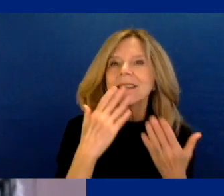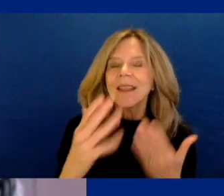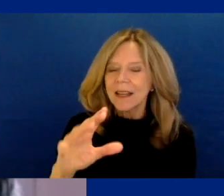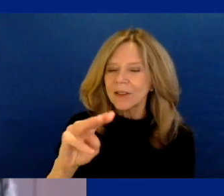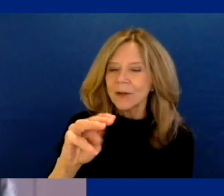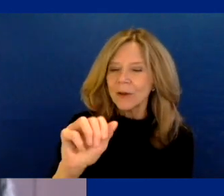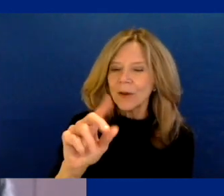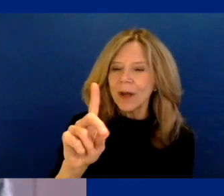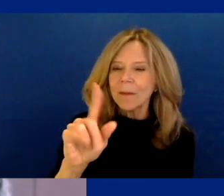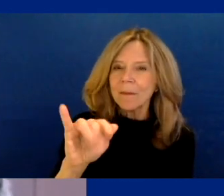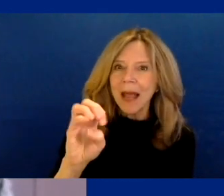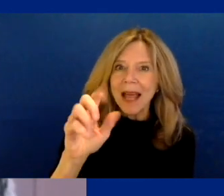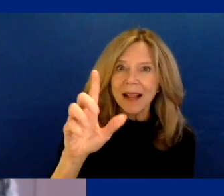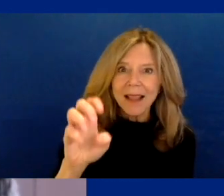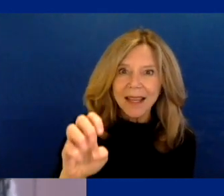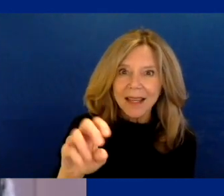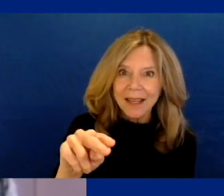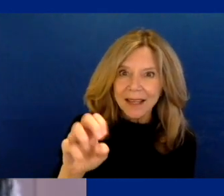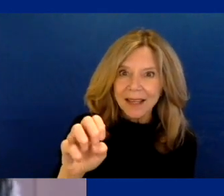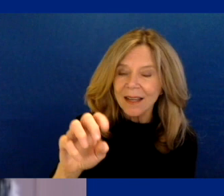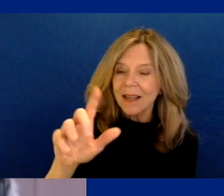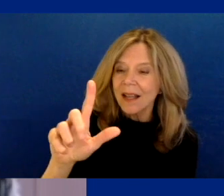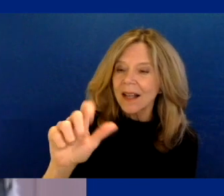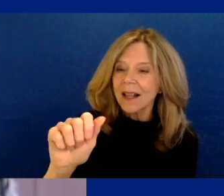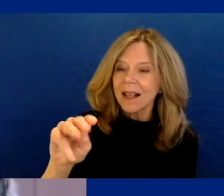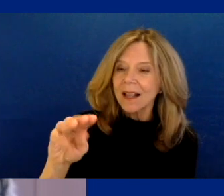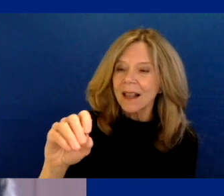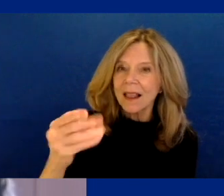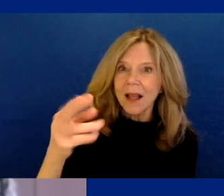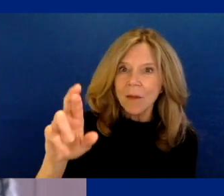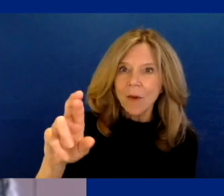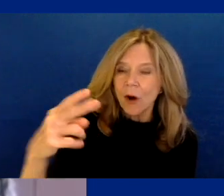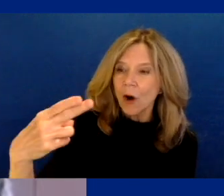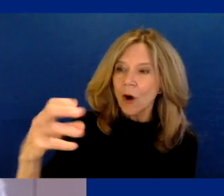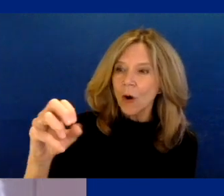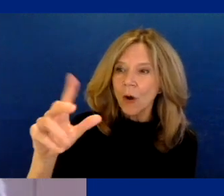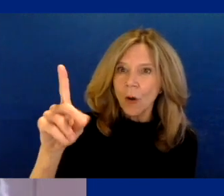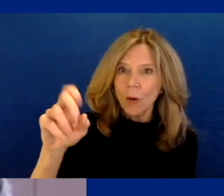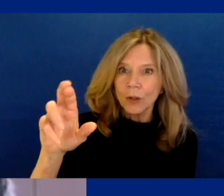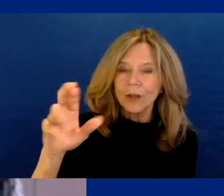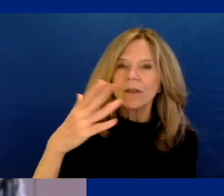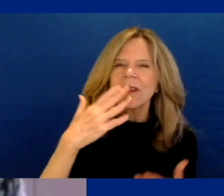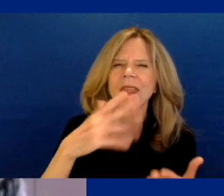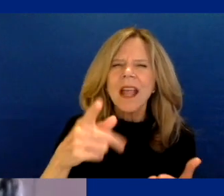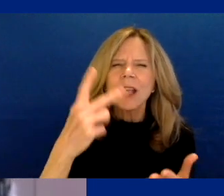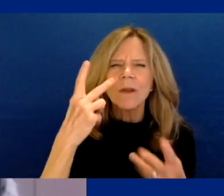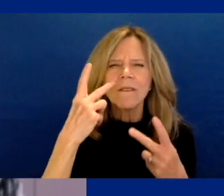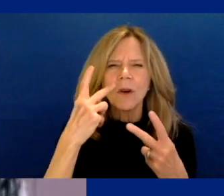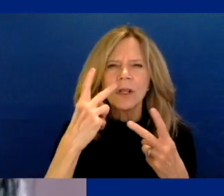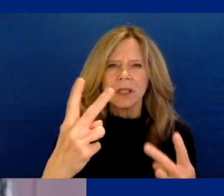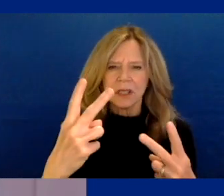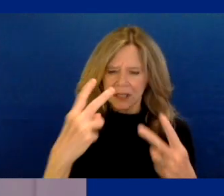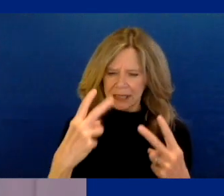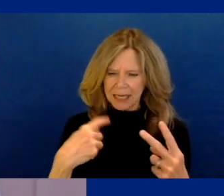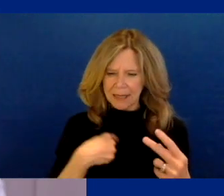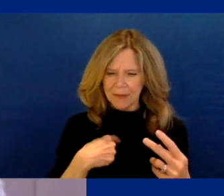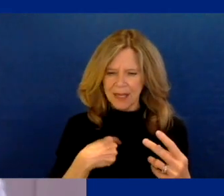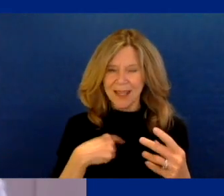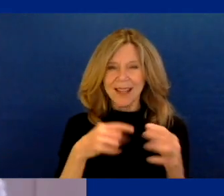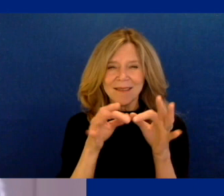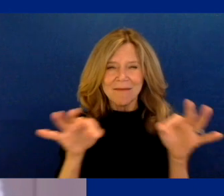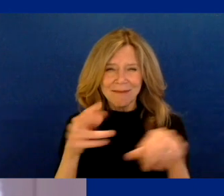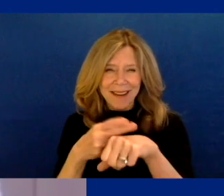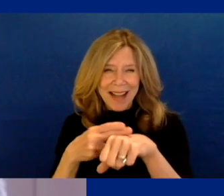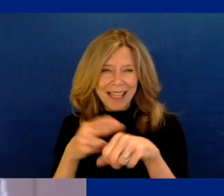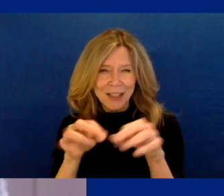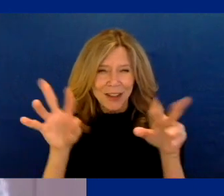Madeline Lamore Holder, thank you for seeing me, as you say, Sawabona,